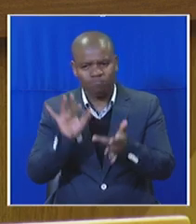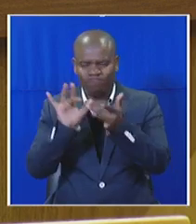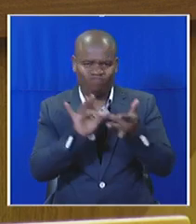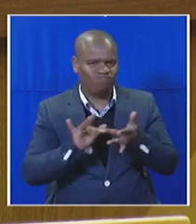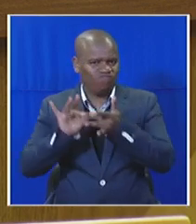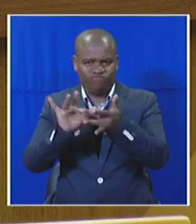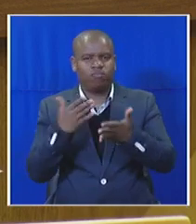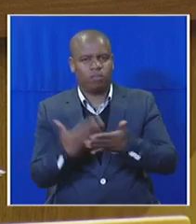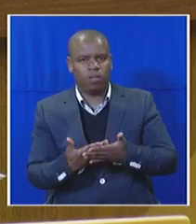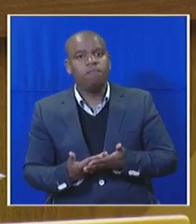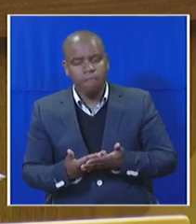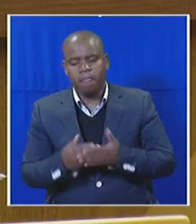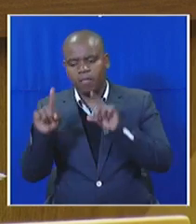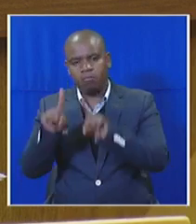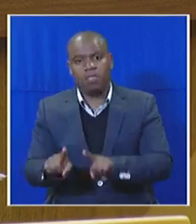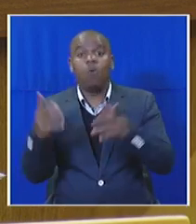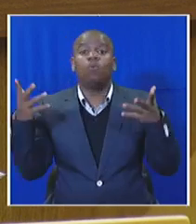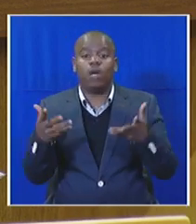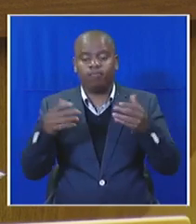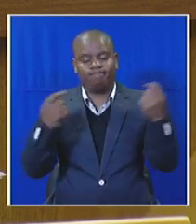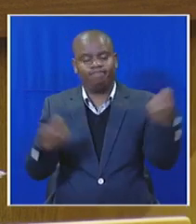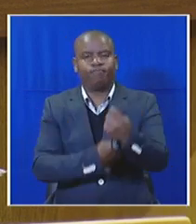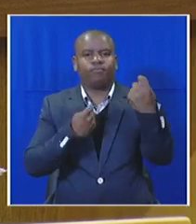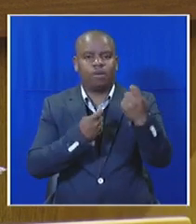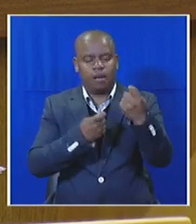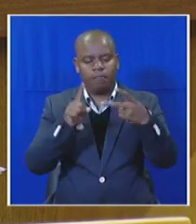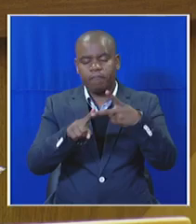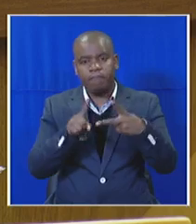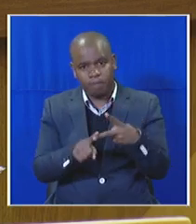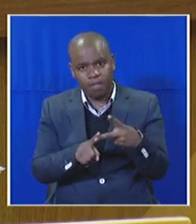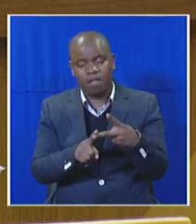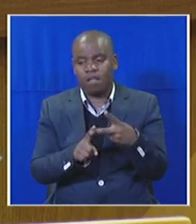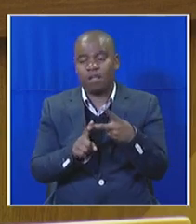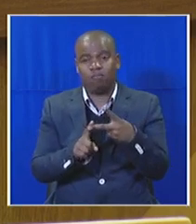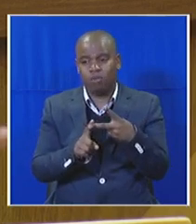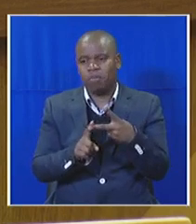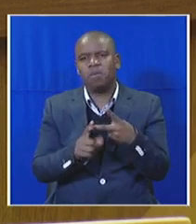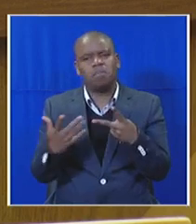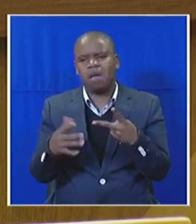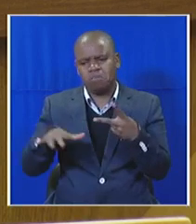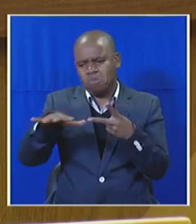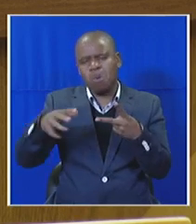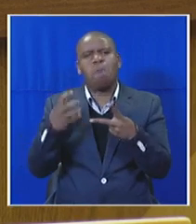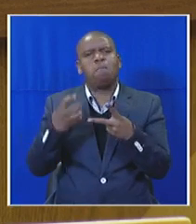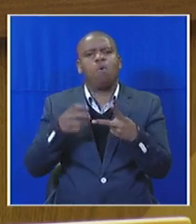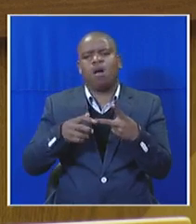country, especially in rural and underdeveloped areas.